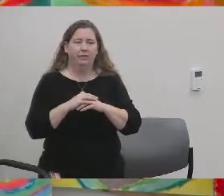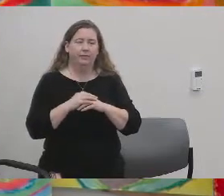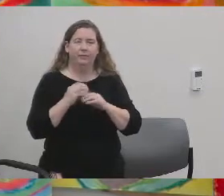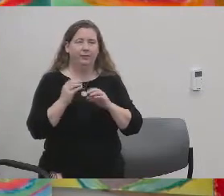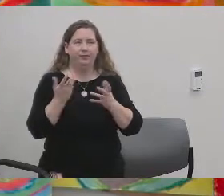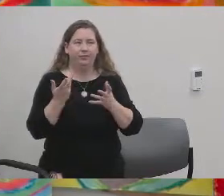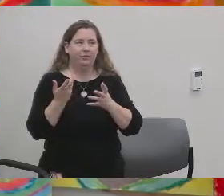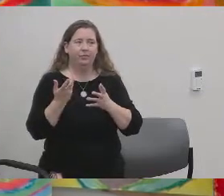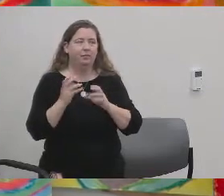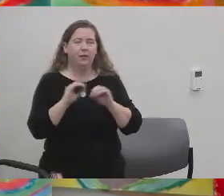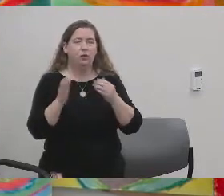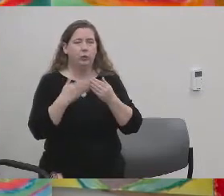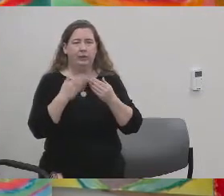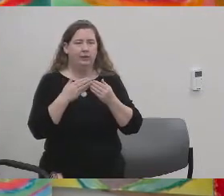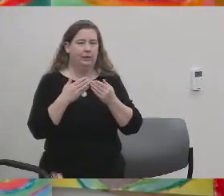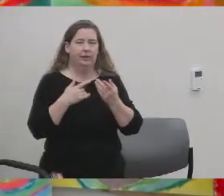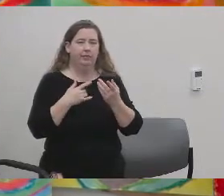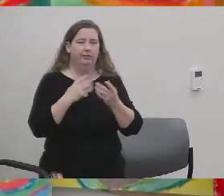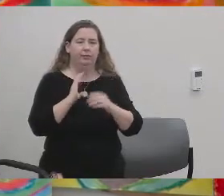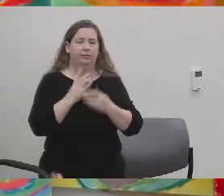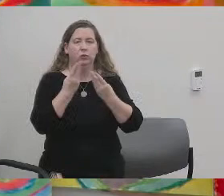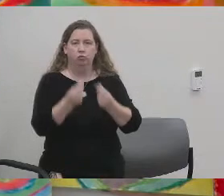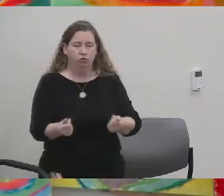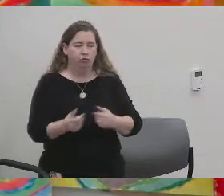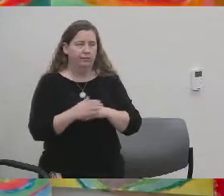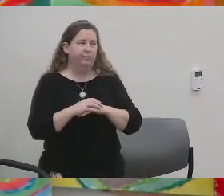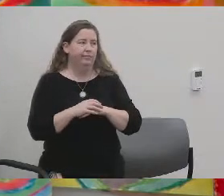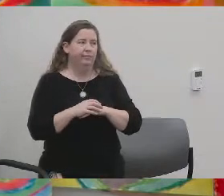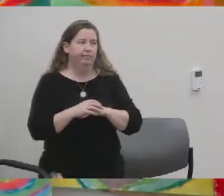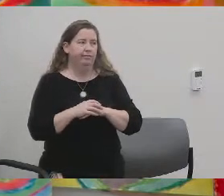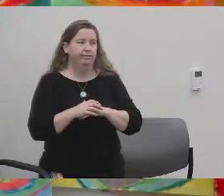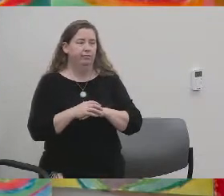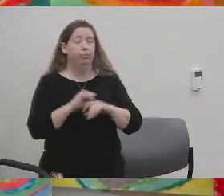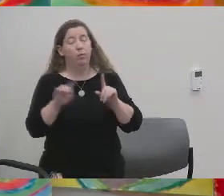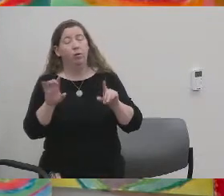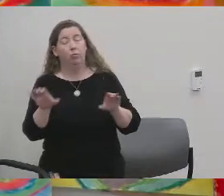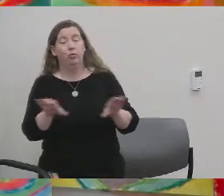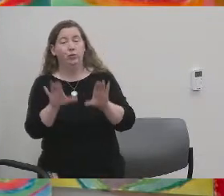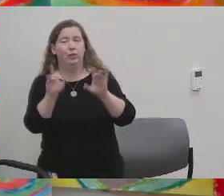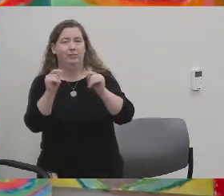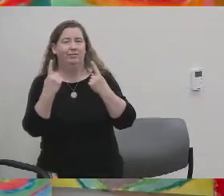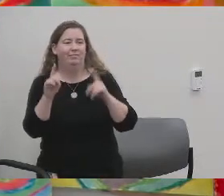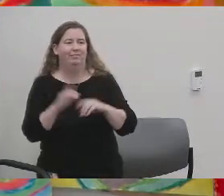around it. We're talking about 6,500 students. But we'll do it.